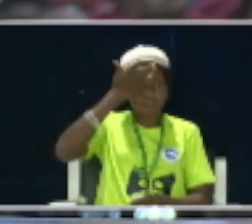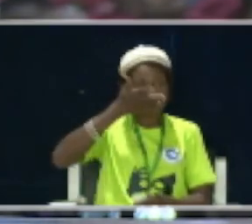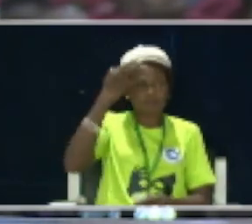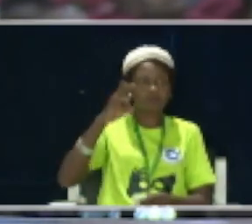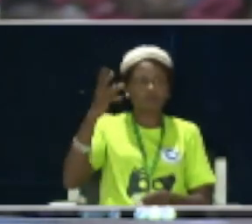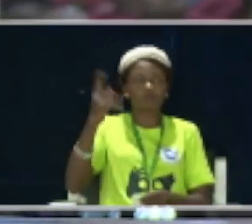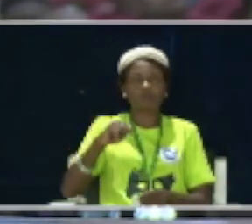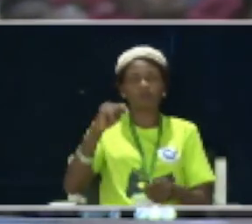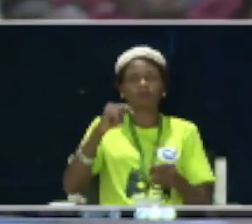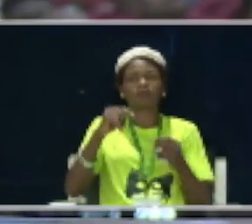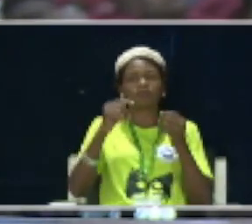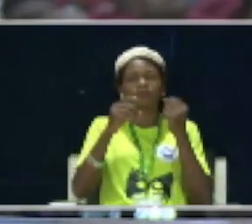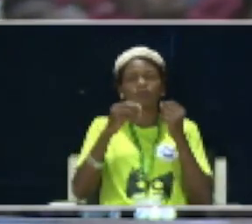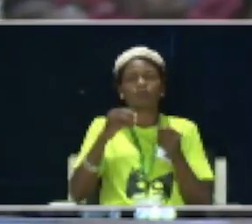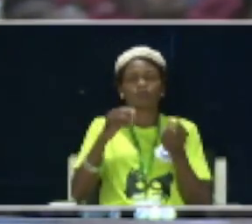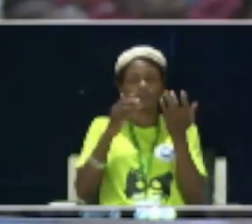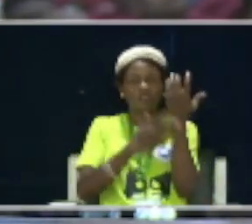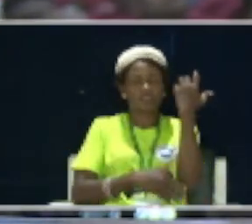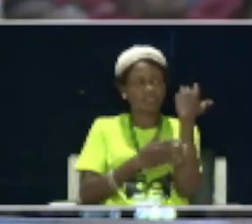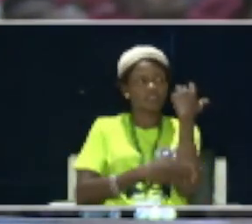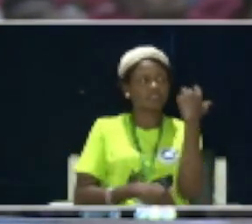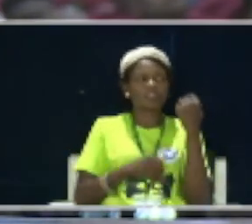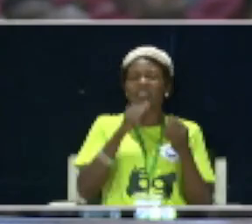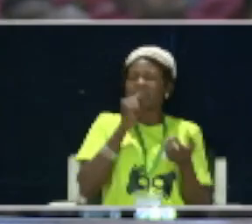porridge. He said,